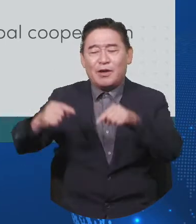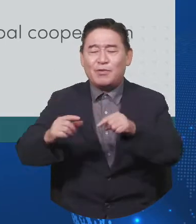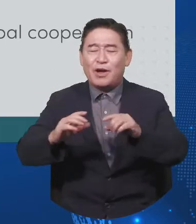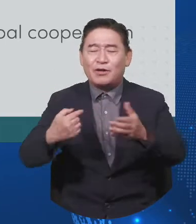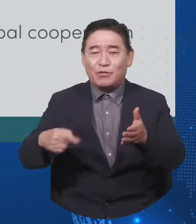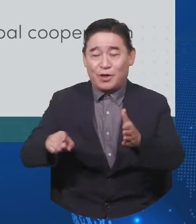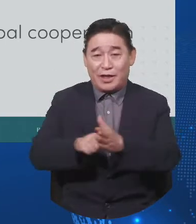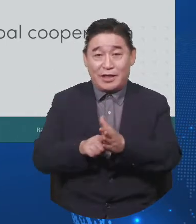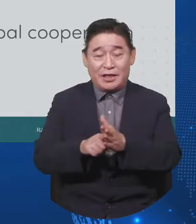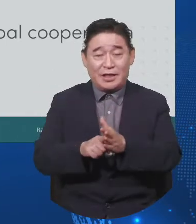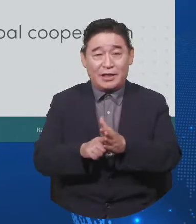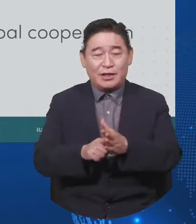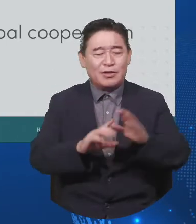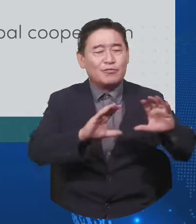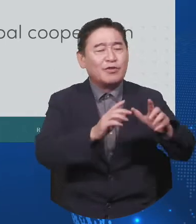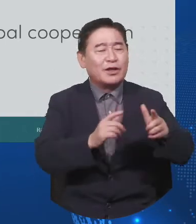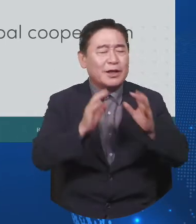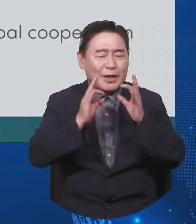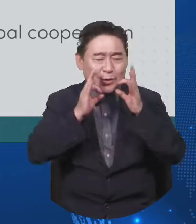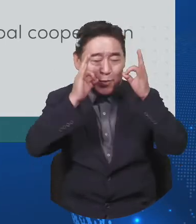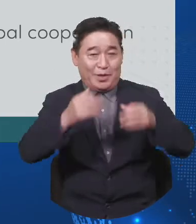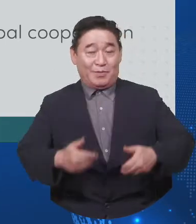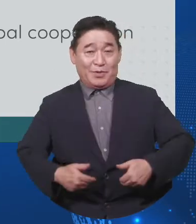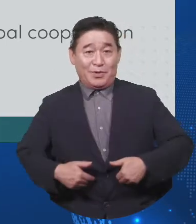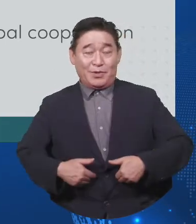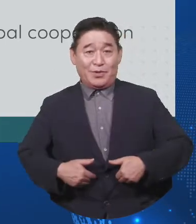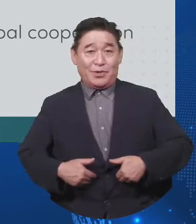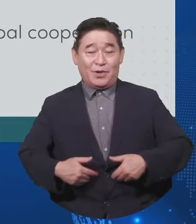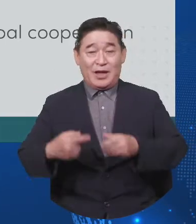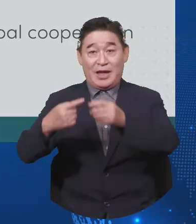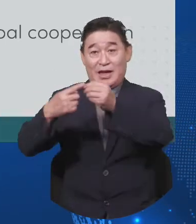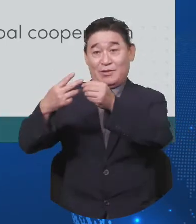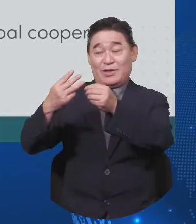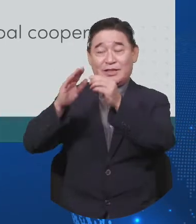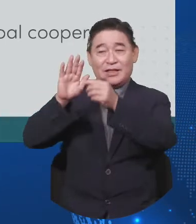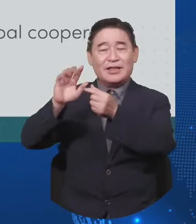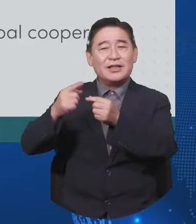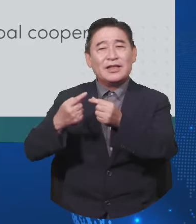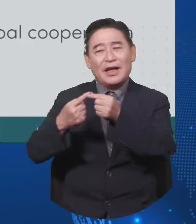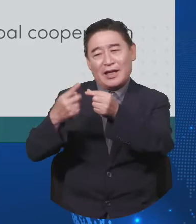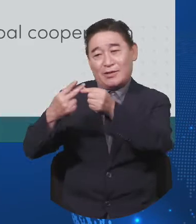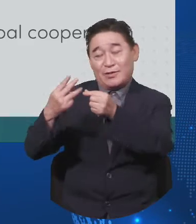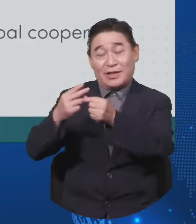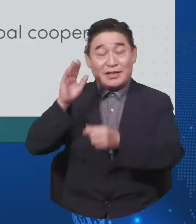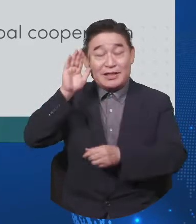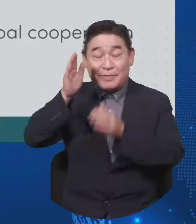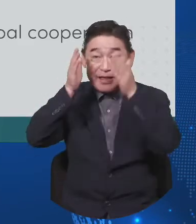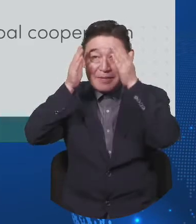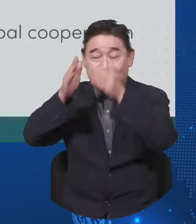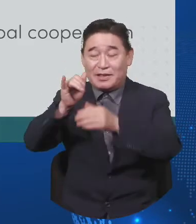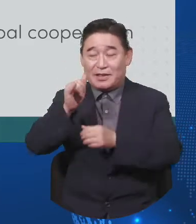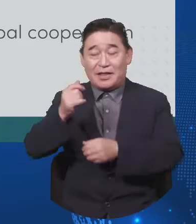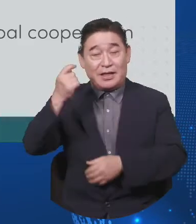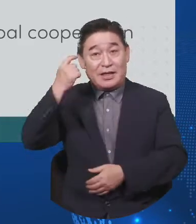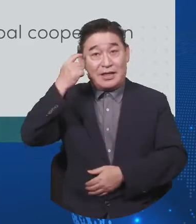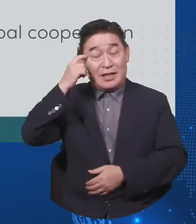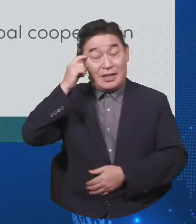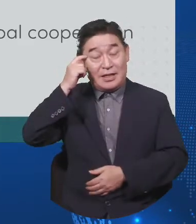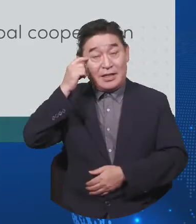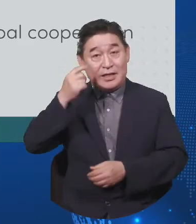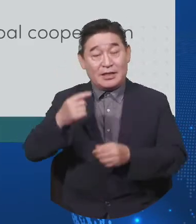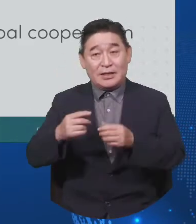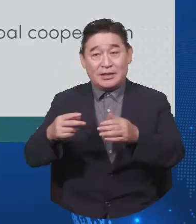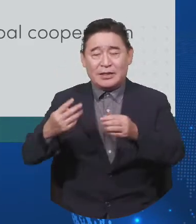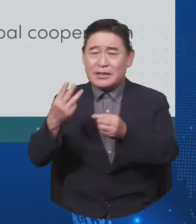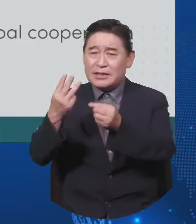Instead, what we see are three possible paths forward and an uncertain future as to which will materialize.